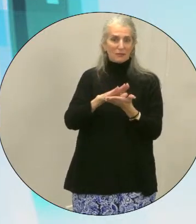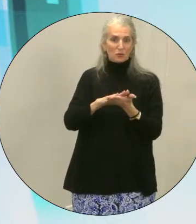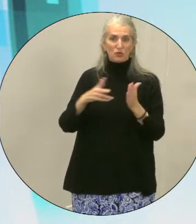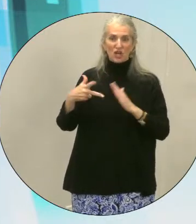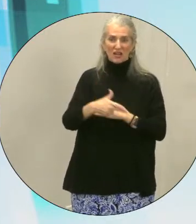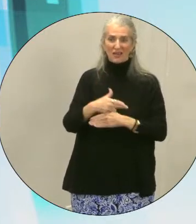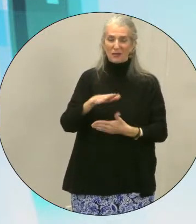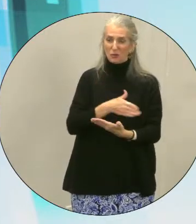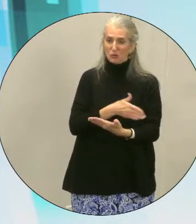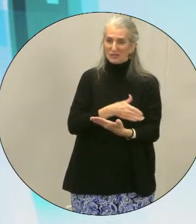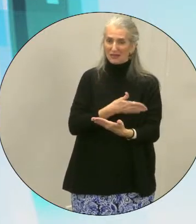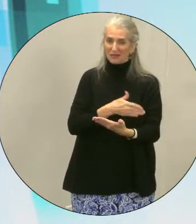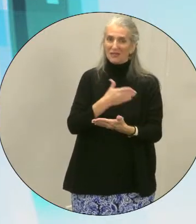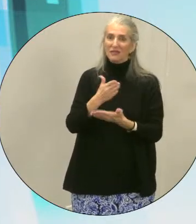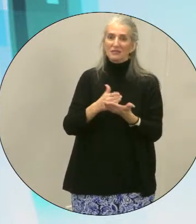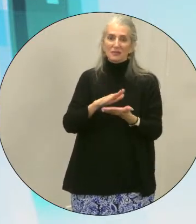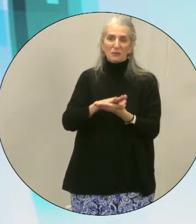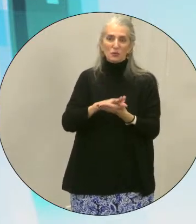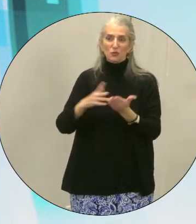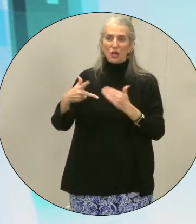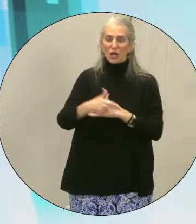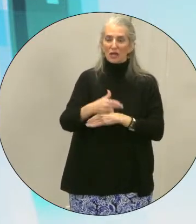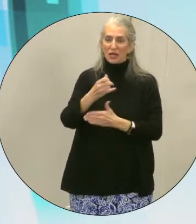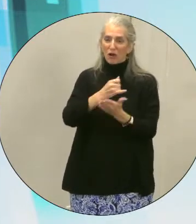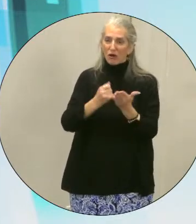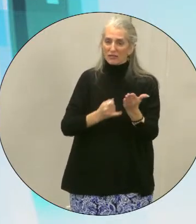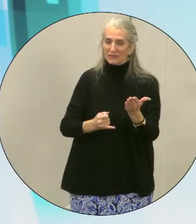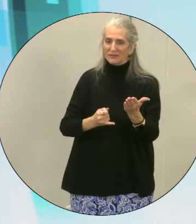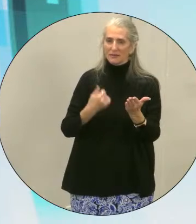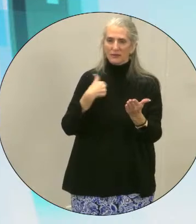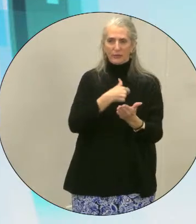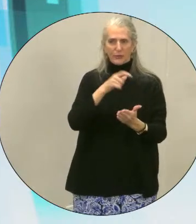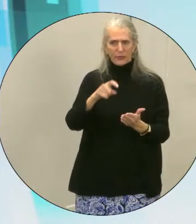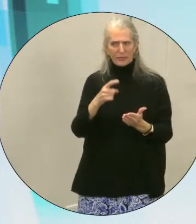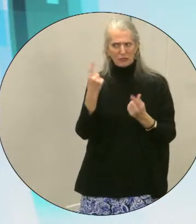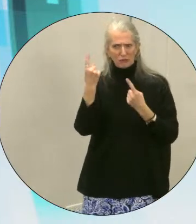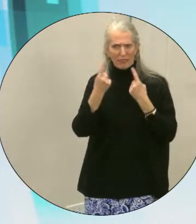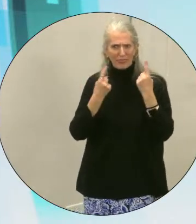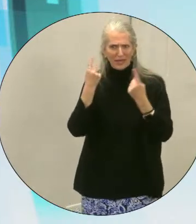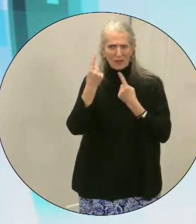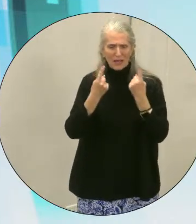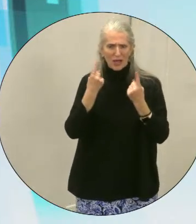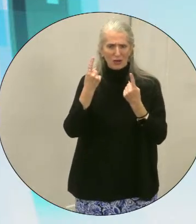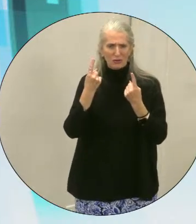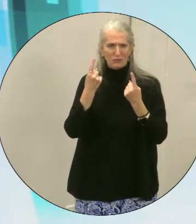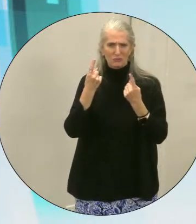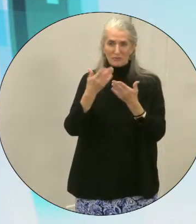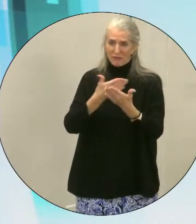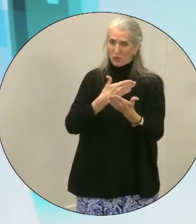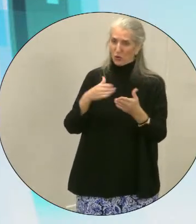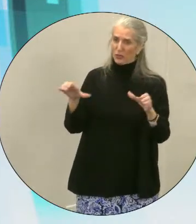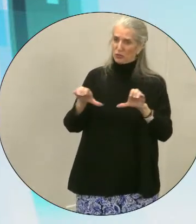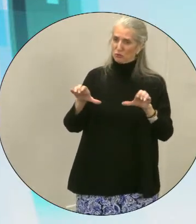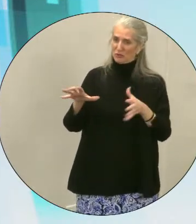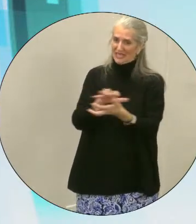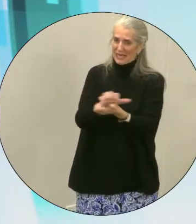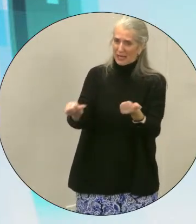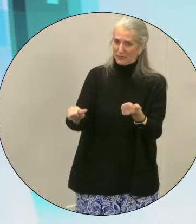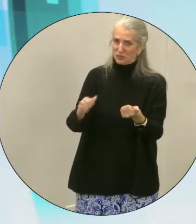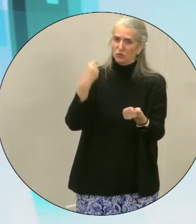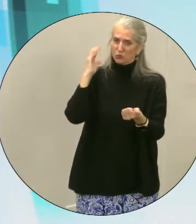music. Some schools are cutting art. We need to think about before we do the damage we're going to do to these